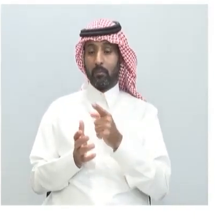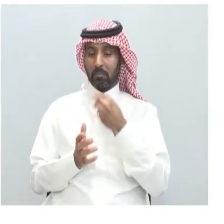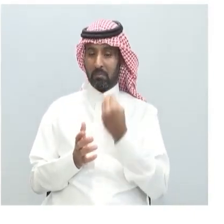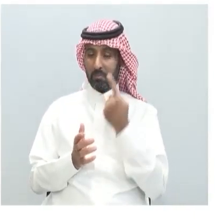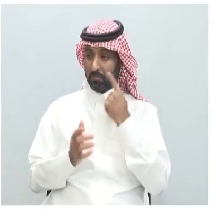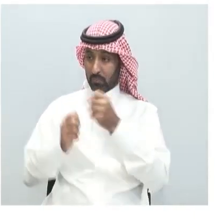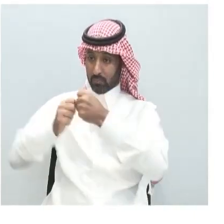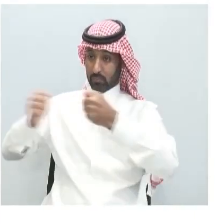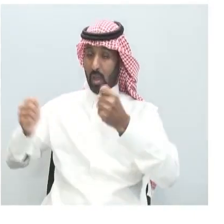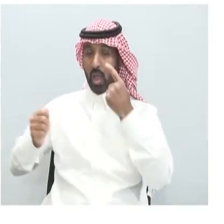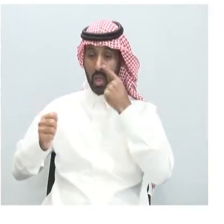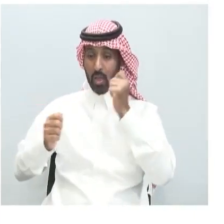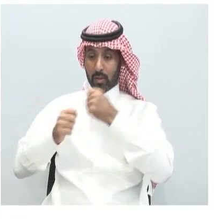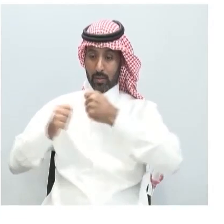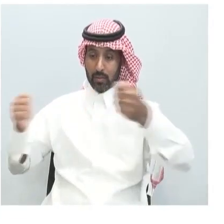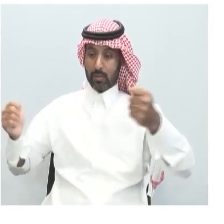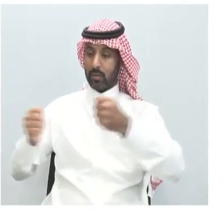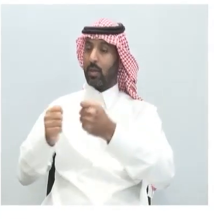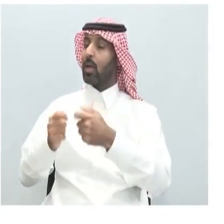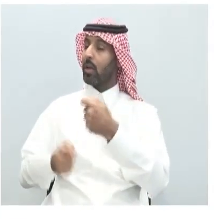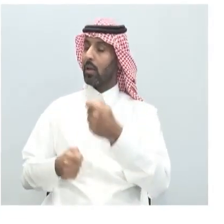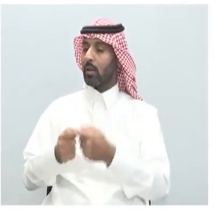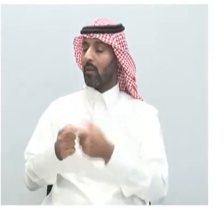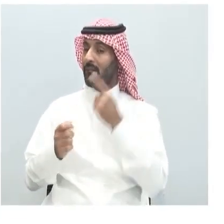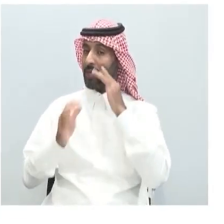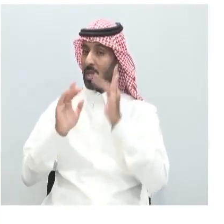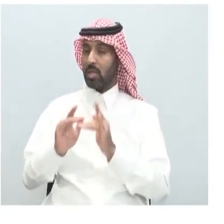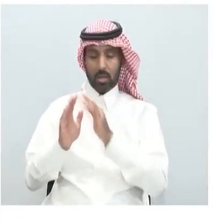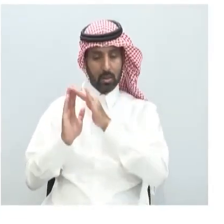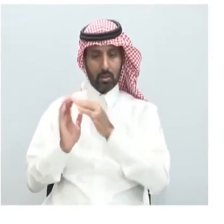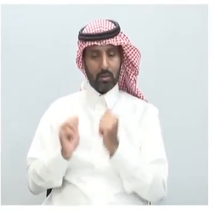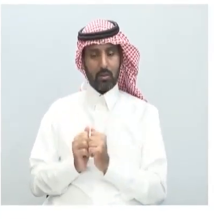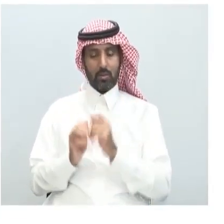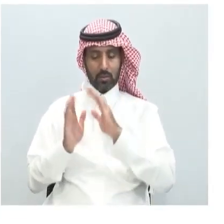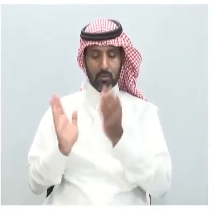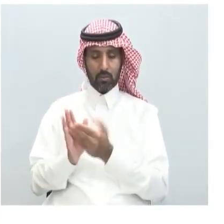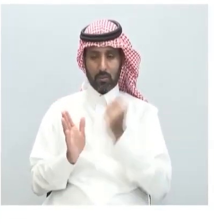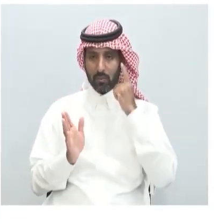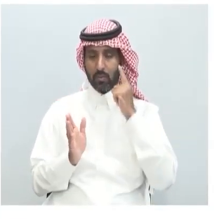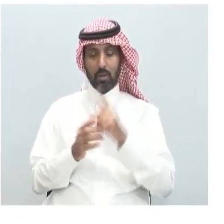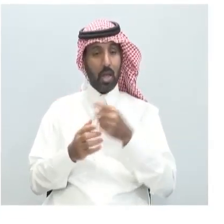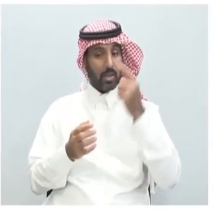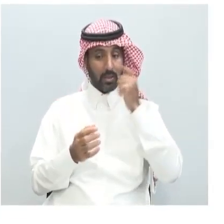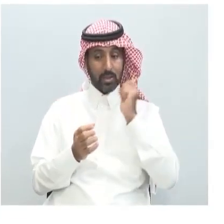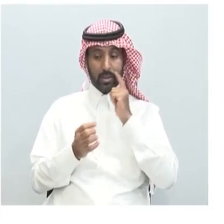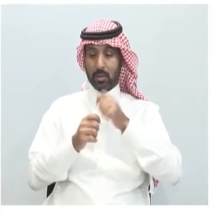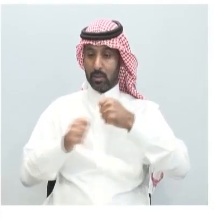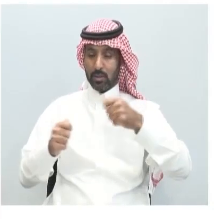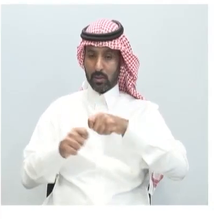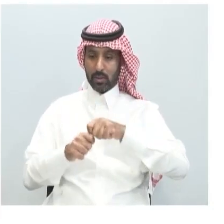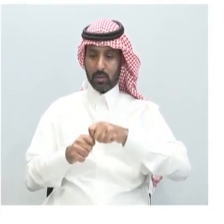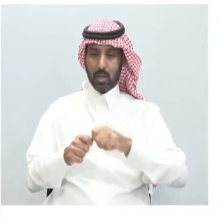lovely yellow silk curtains in the bedroom. Lovely, opinion, yellow, the color silk is the